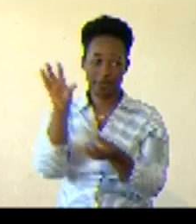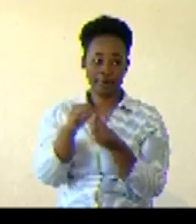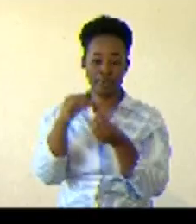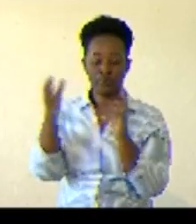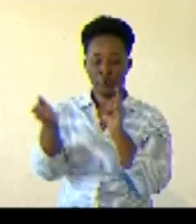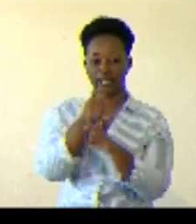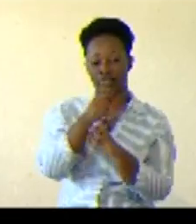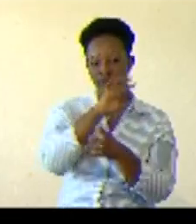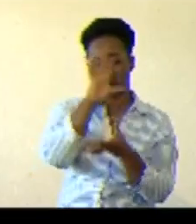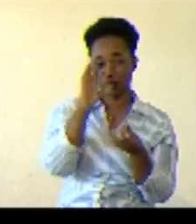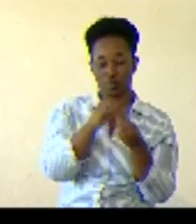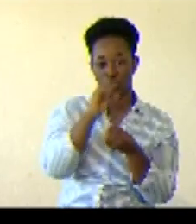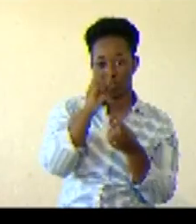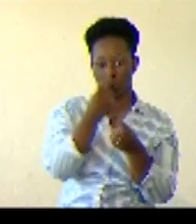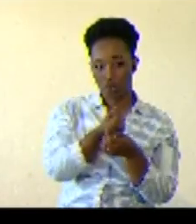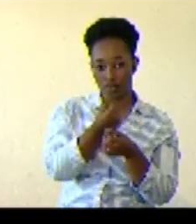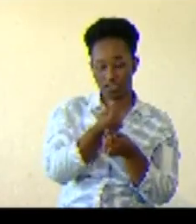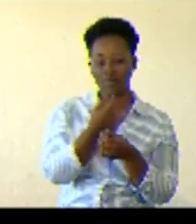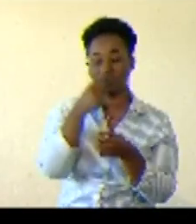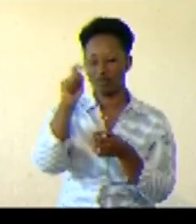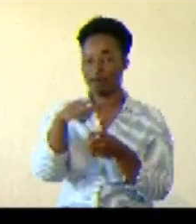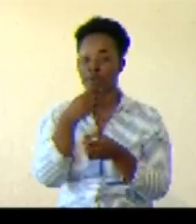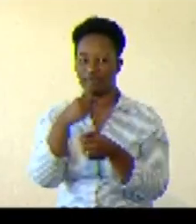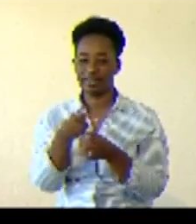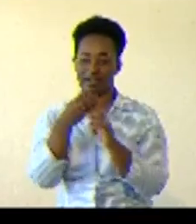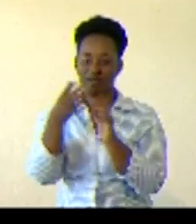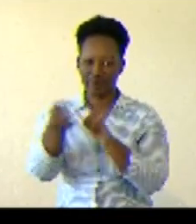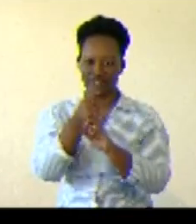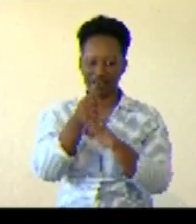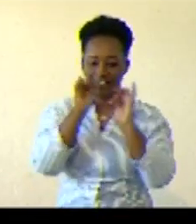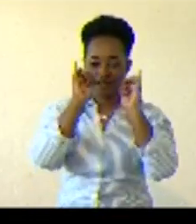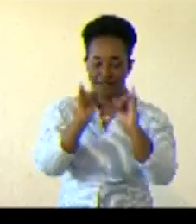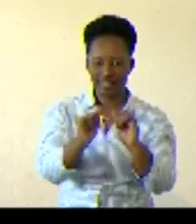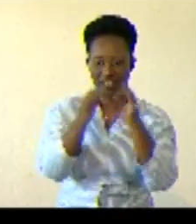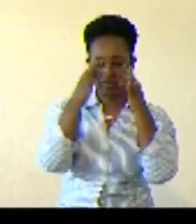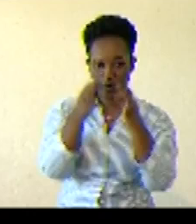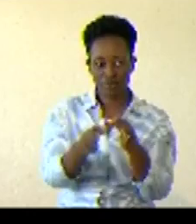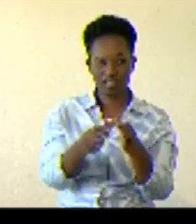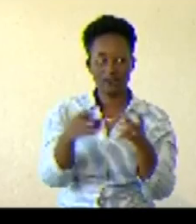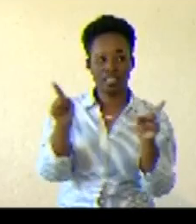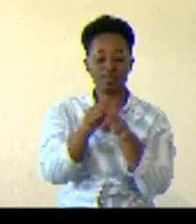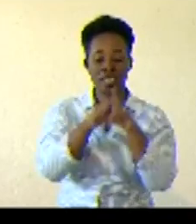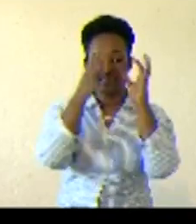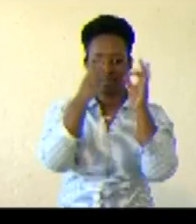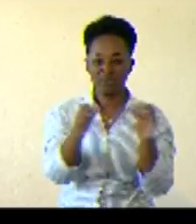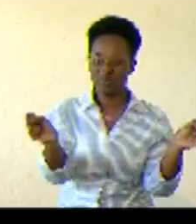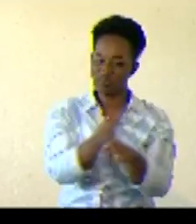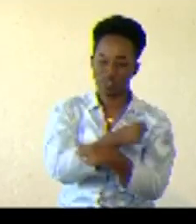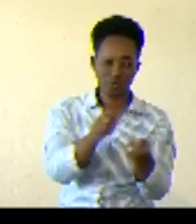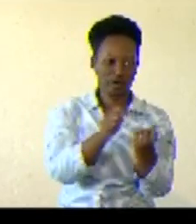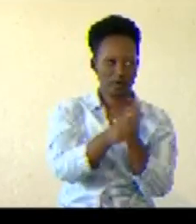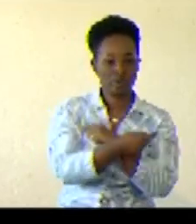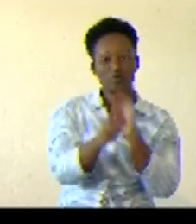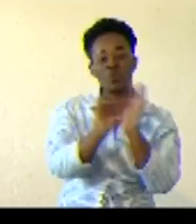total costs, we have fixed costs, then you add variable costs. Fixed costs, those are costs which don't change with output, like